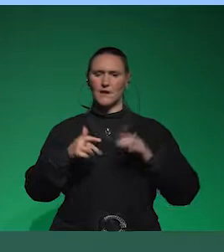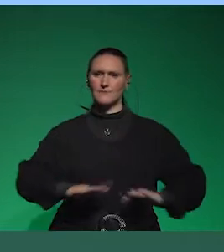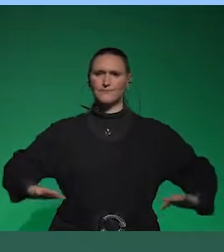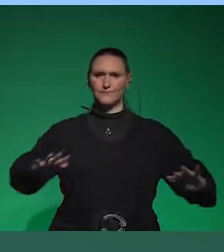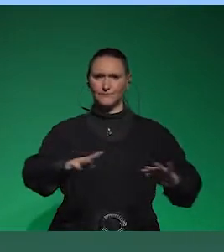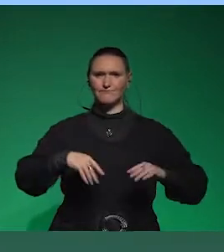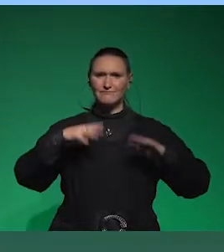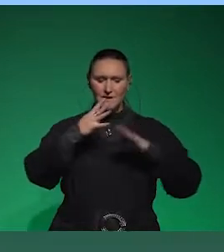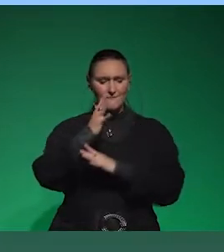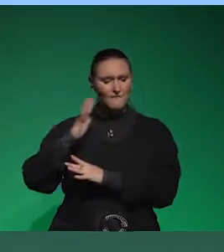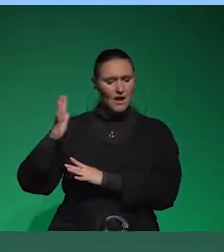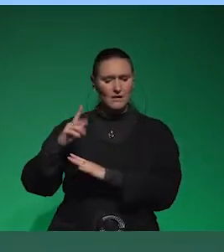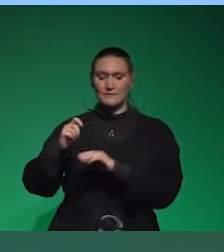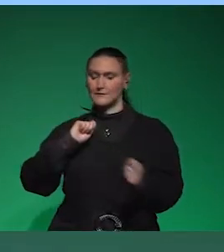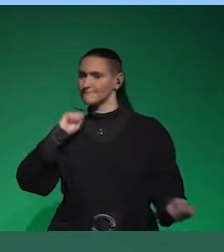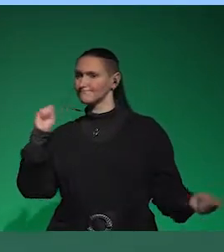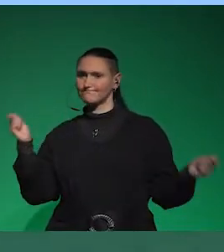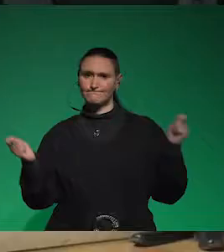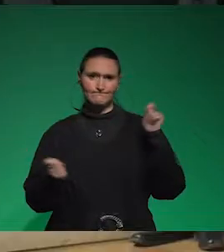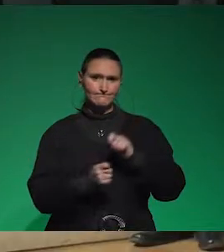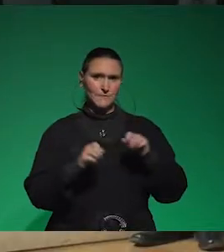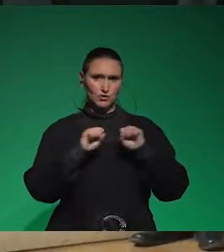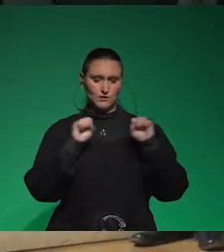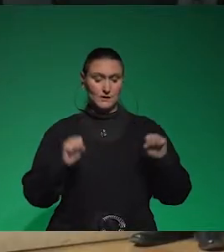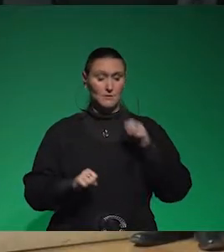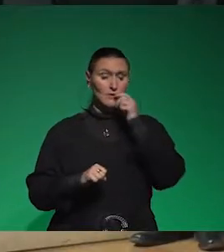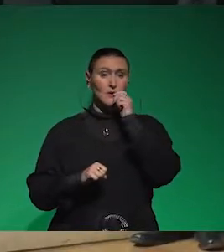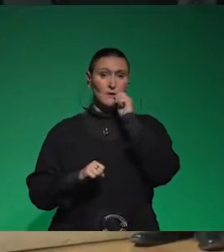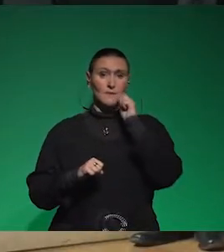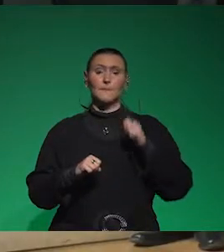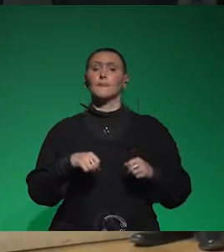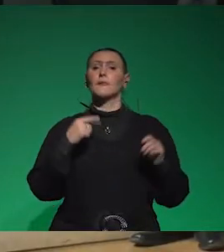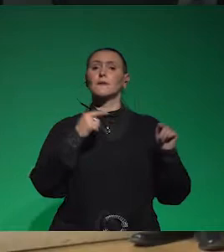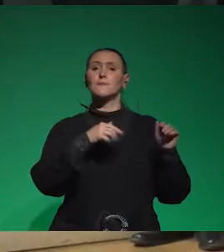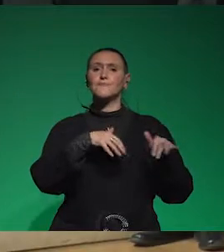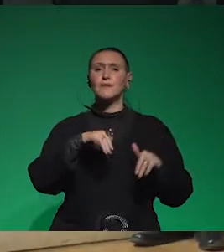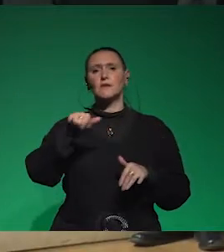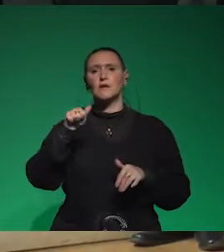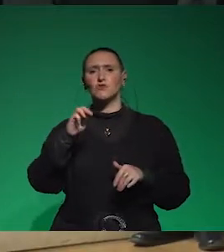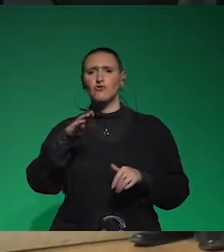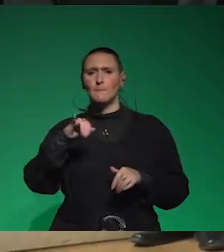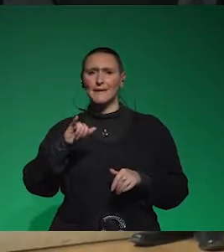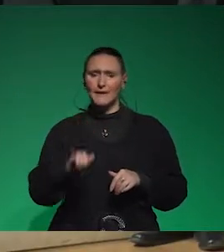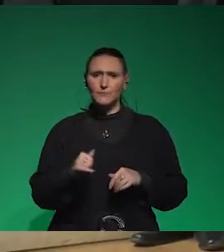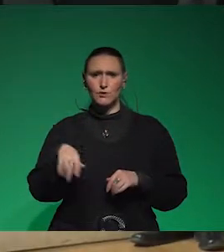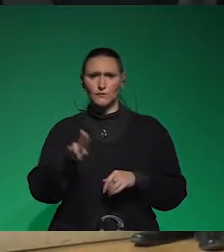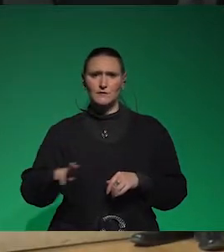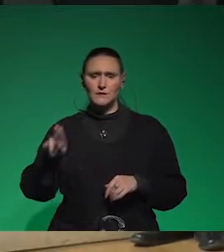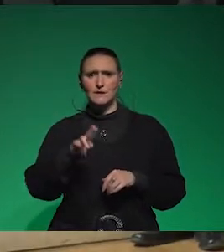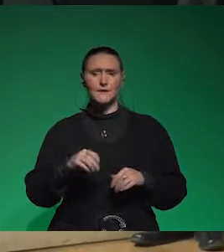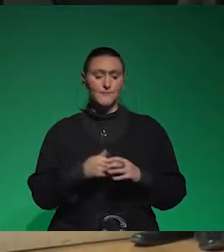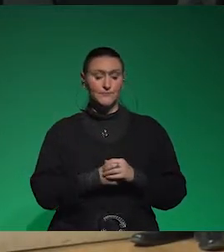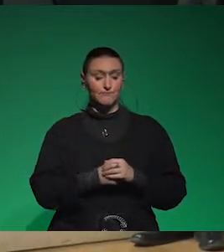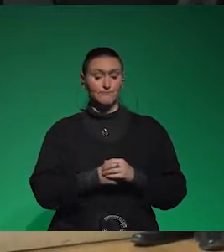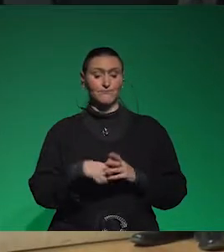4 universities. Bogo Agricultural University, Jambi University, and Tadulako University, and